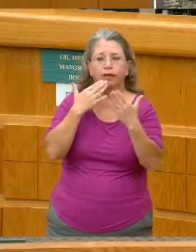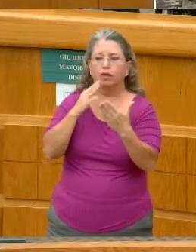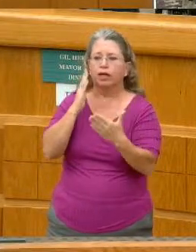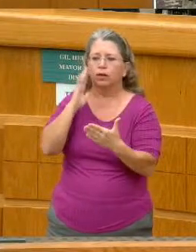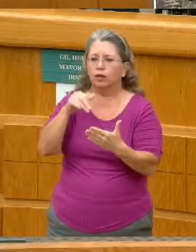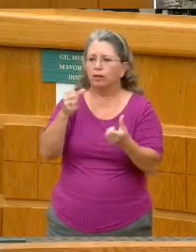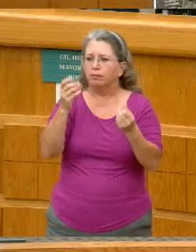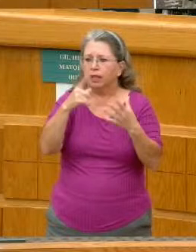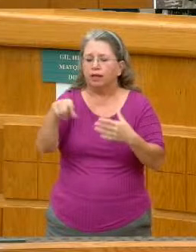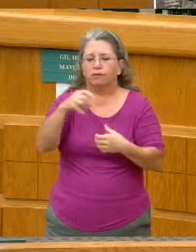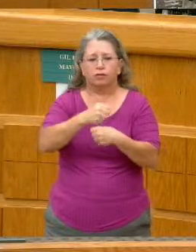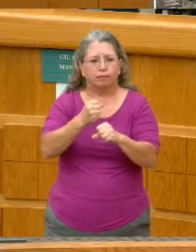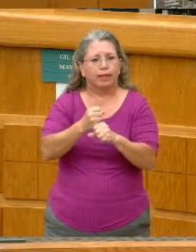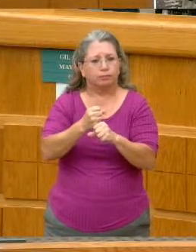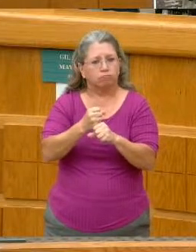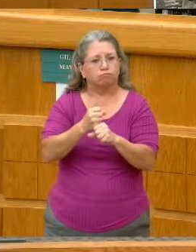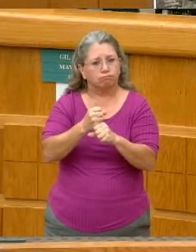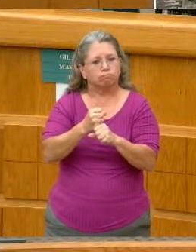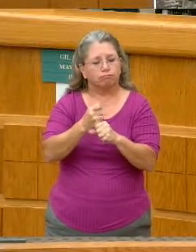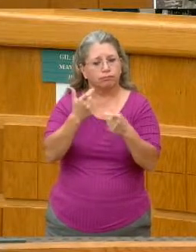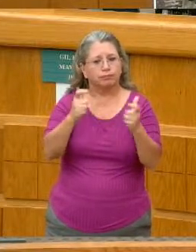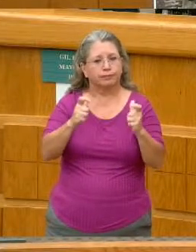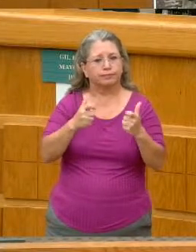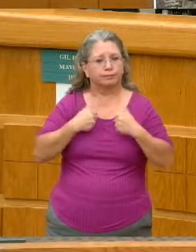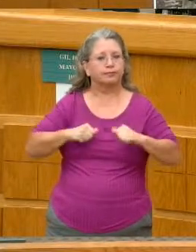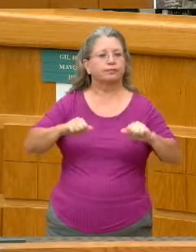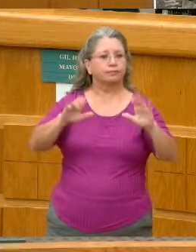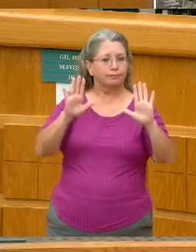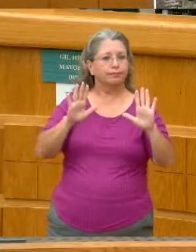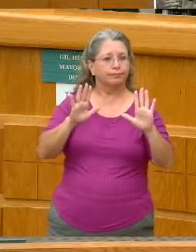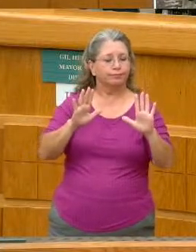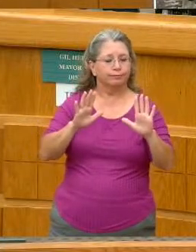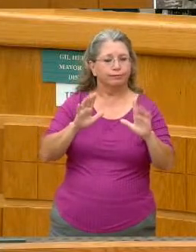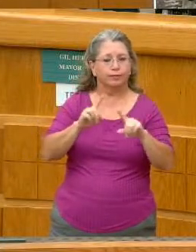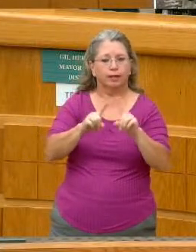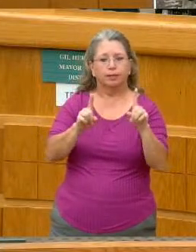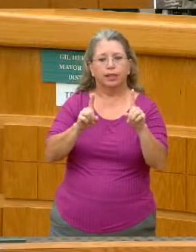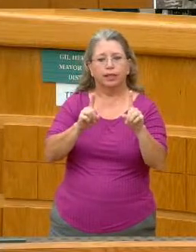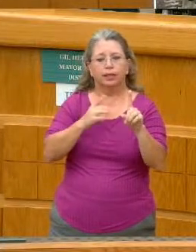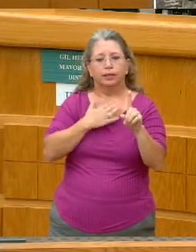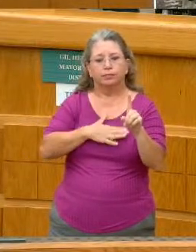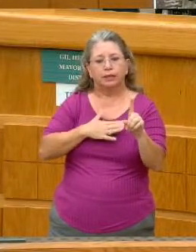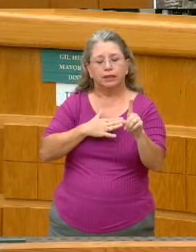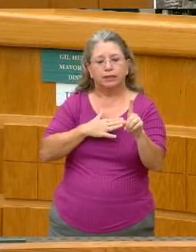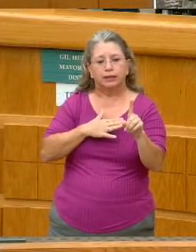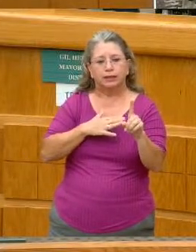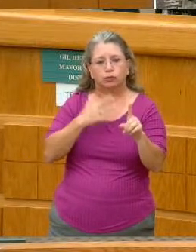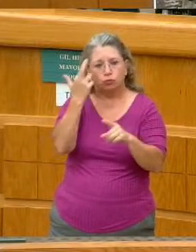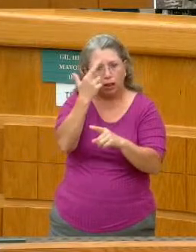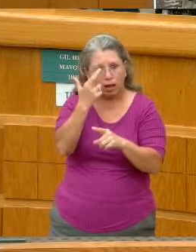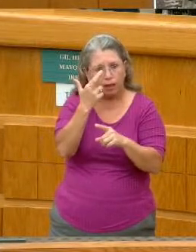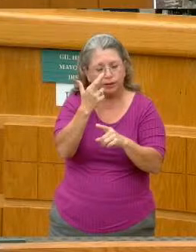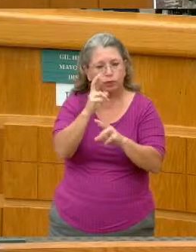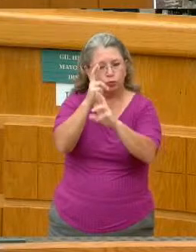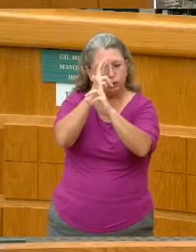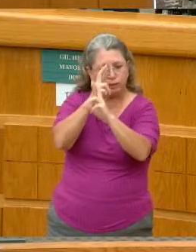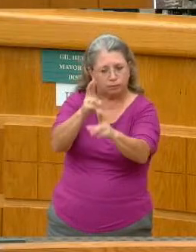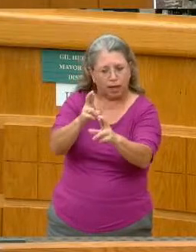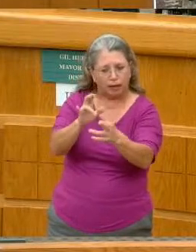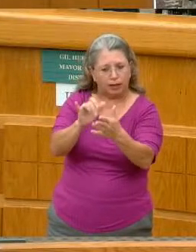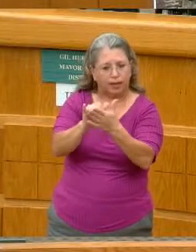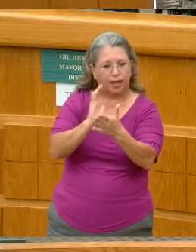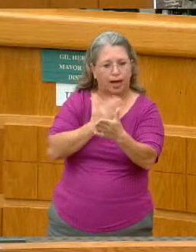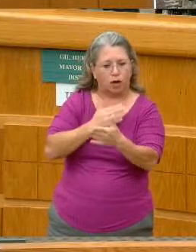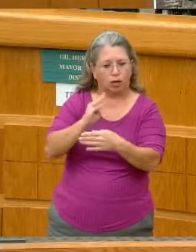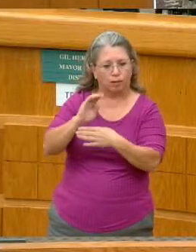ask that you continue, again, to respect that the order is in place this weekend, and